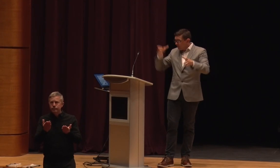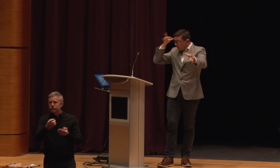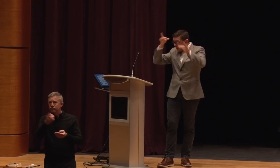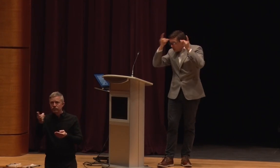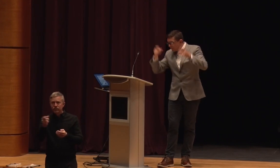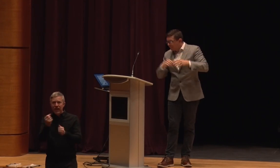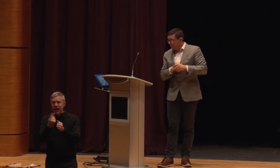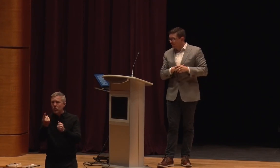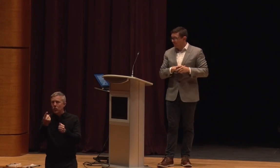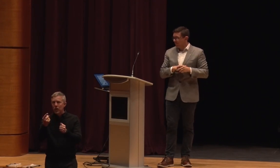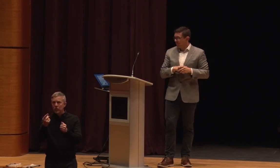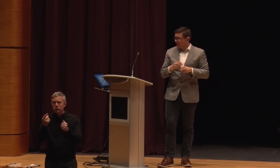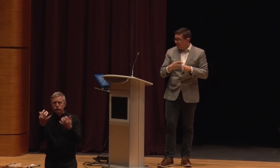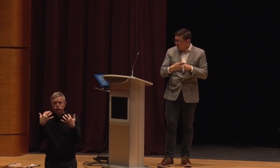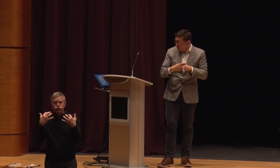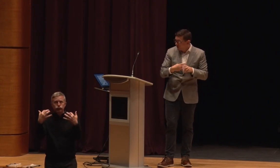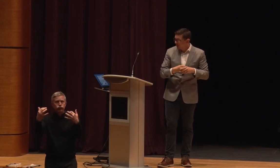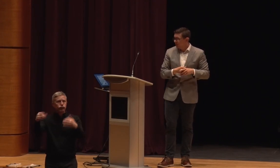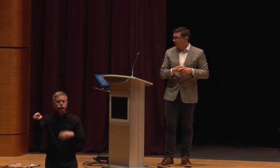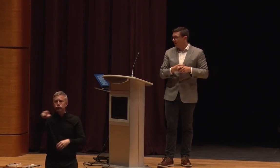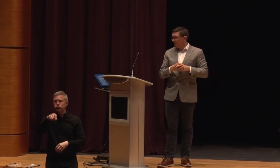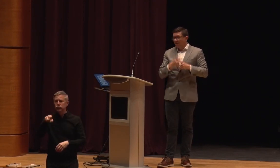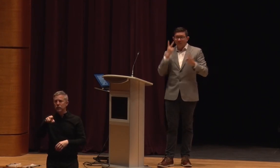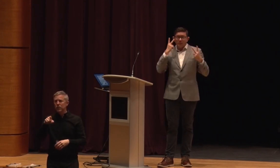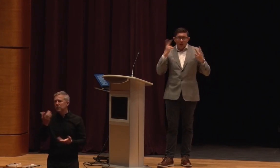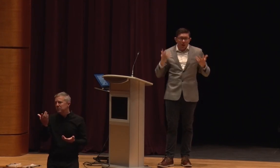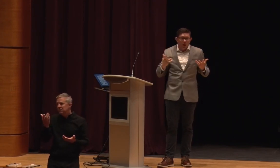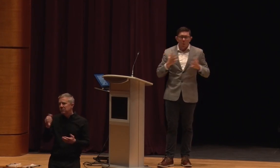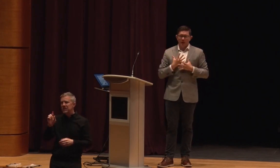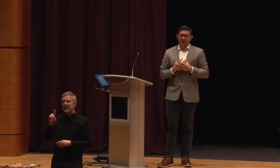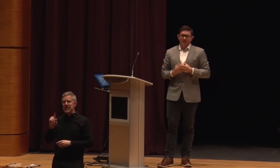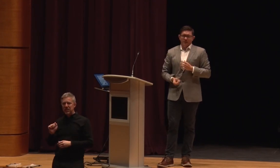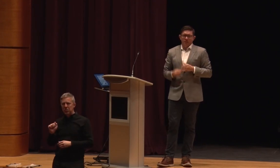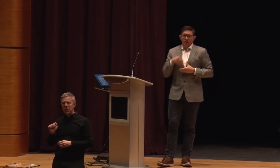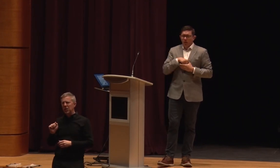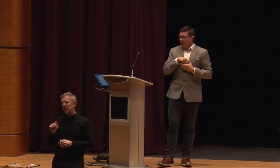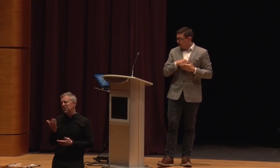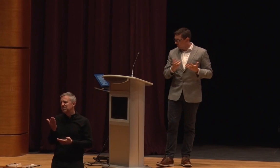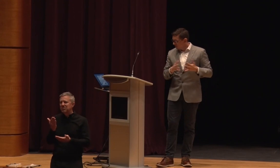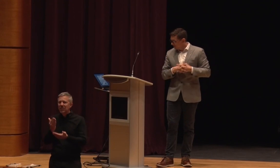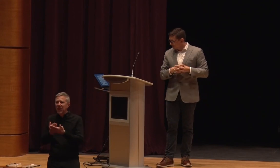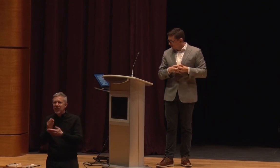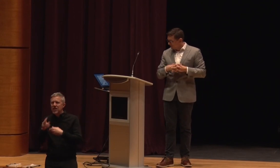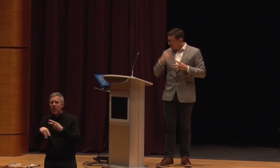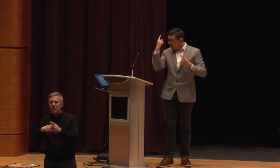to some extent. Maybe cognitive, temporary, permanent,